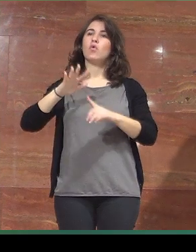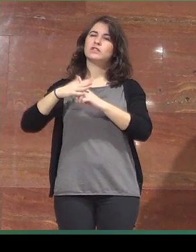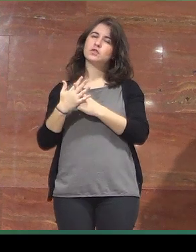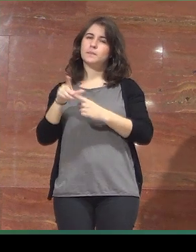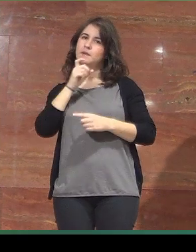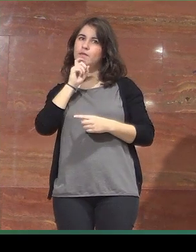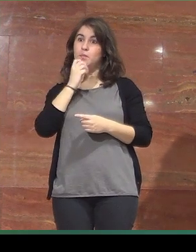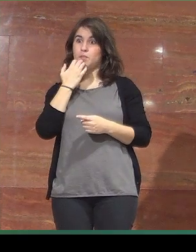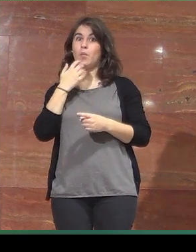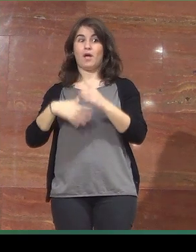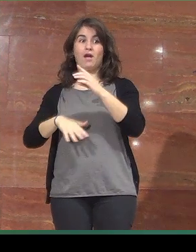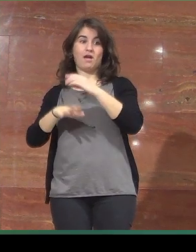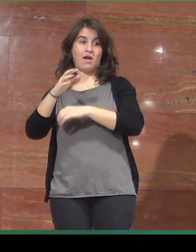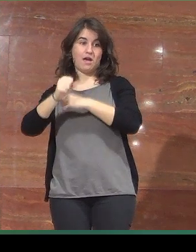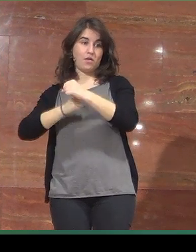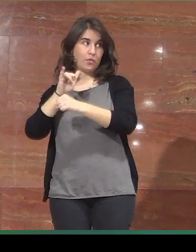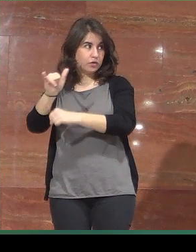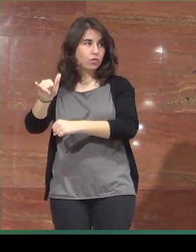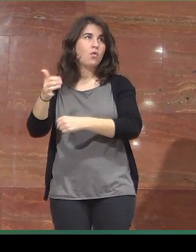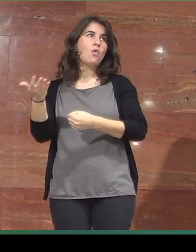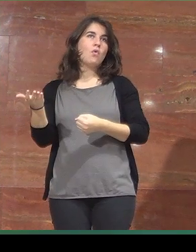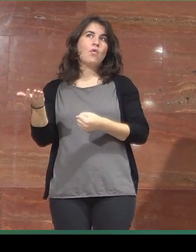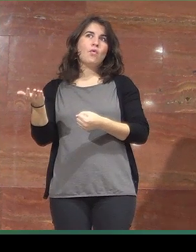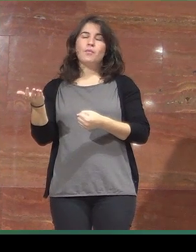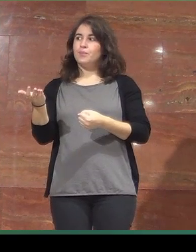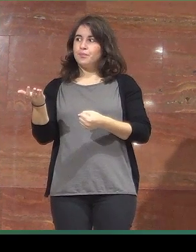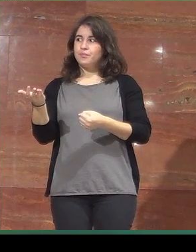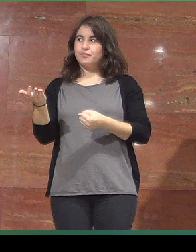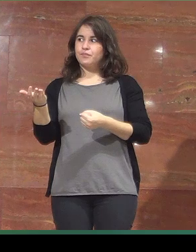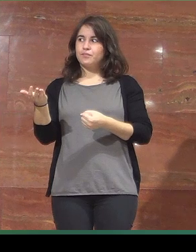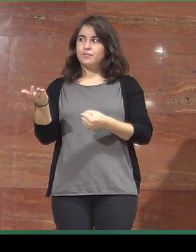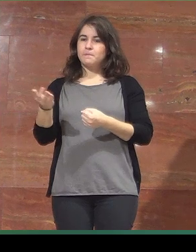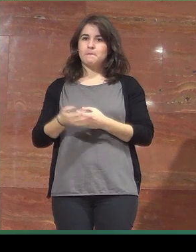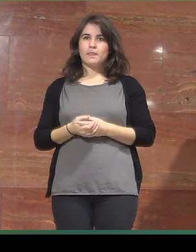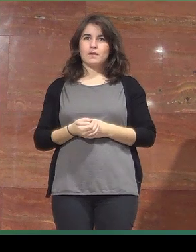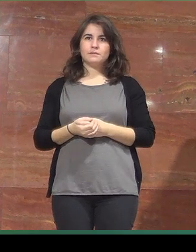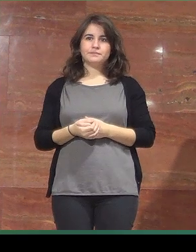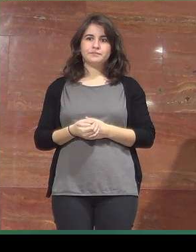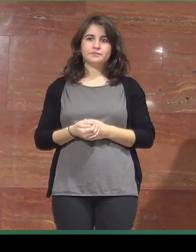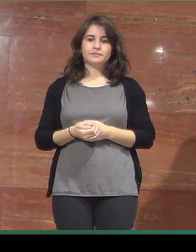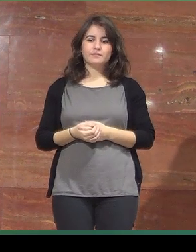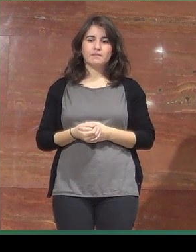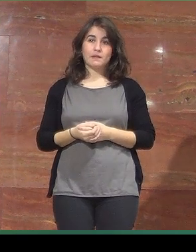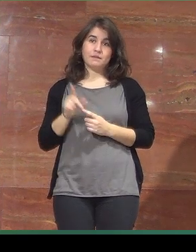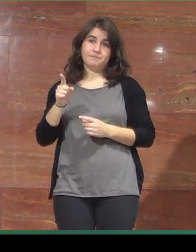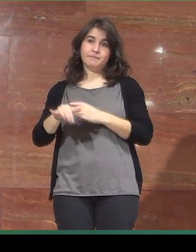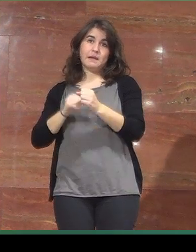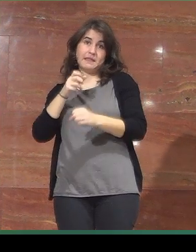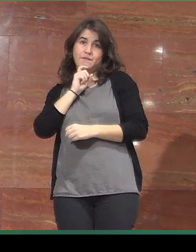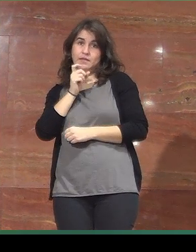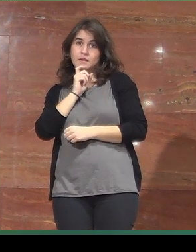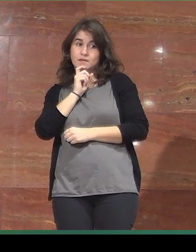toilet and this is necessary. This is very more difficult. But when you are before, it's only a comparing.